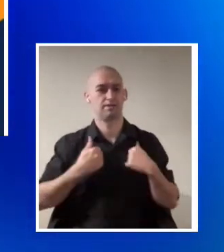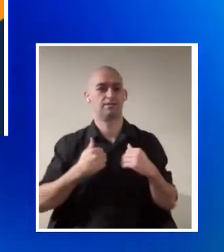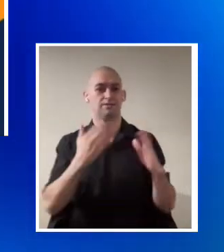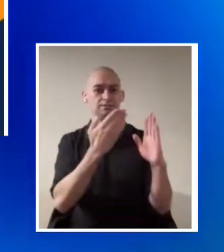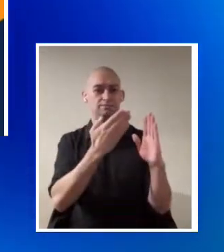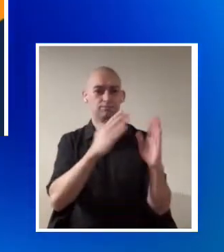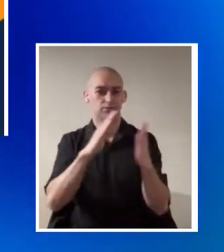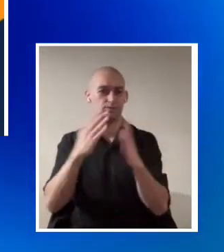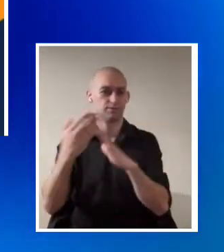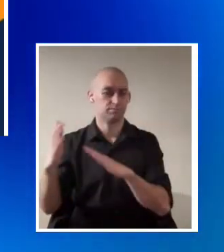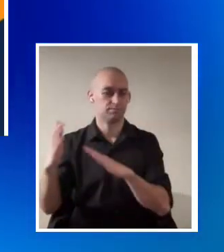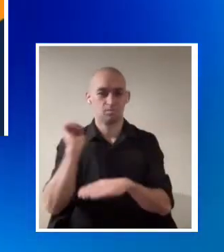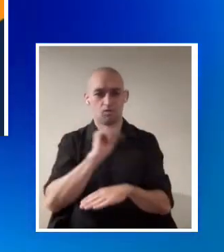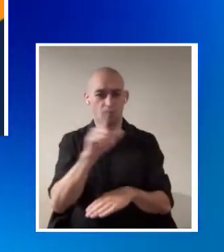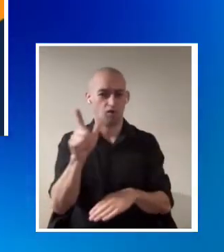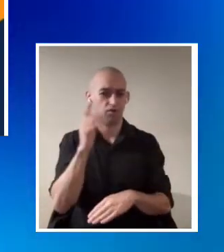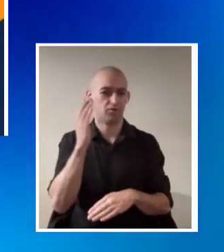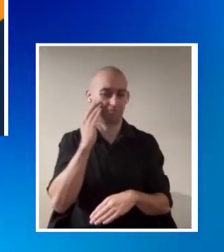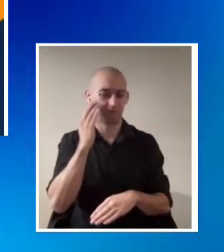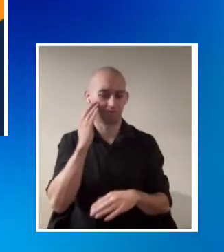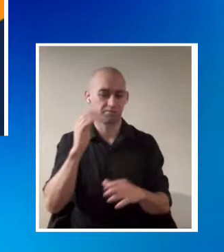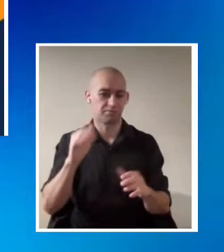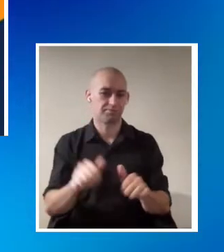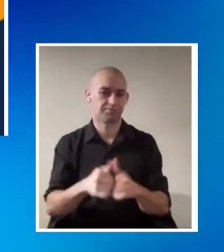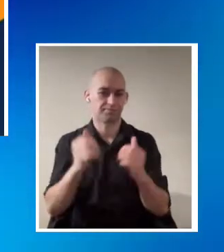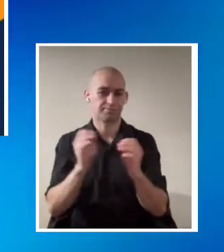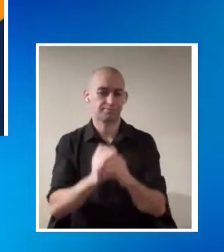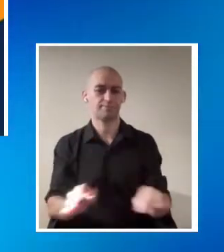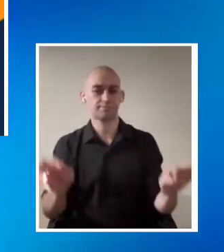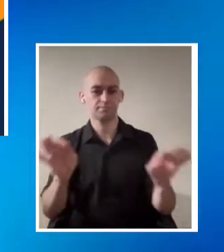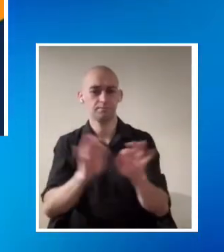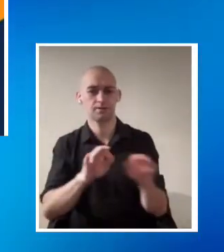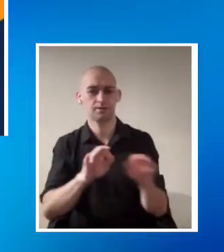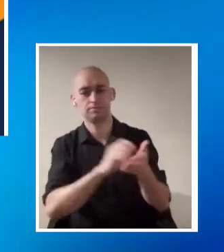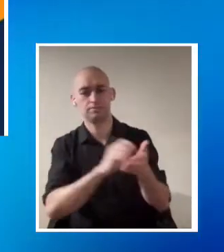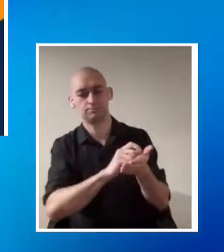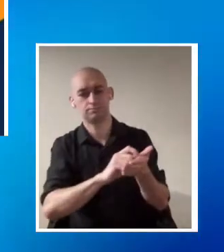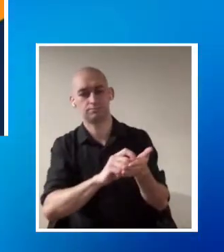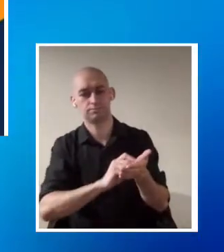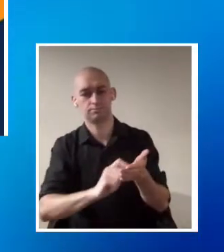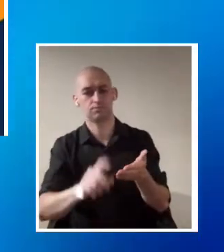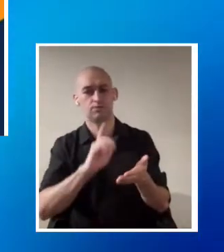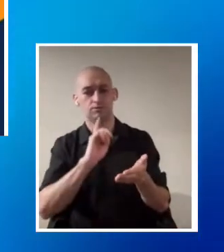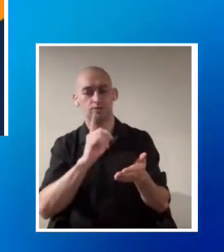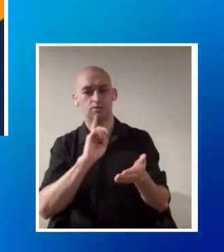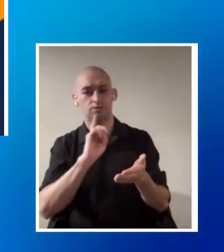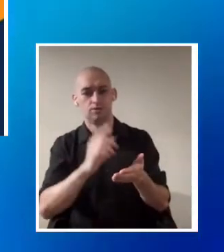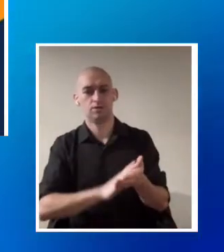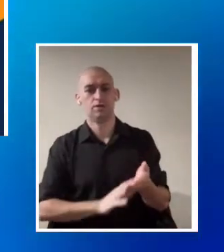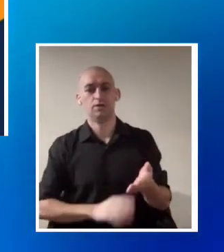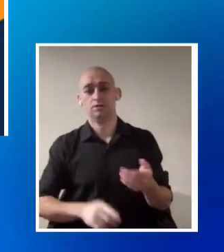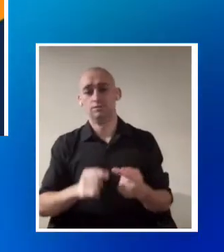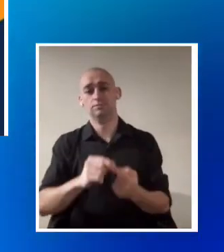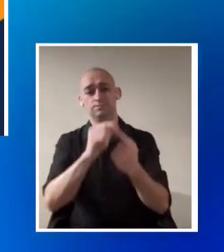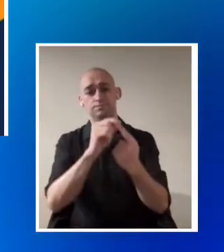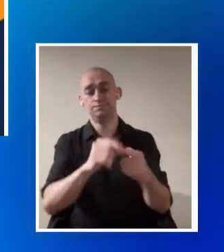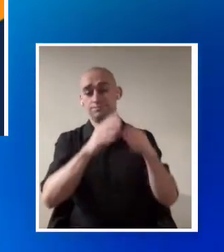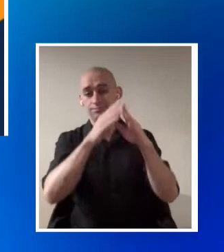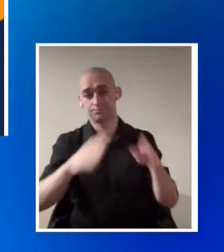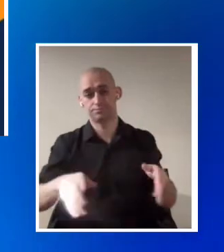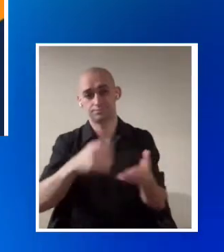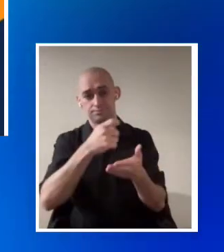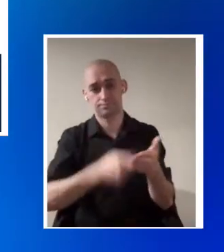are all aware how important the first 2 priority needs are, especially due to the ongoing housing crisis in the state of California.